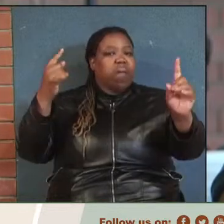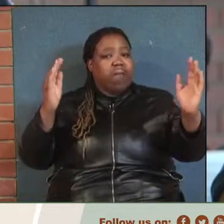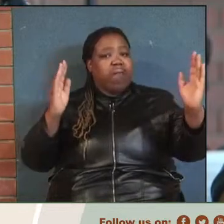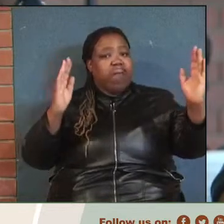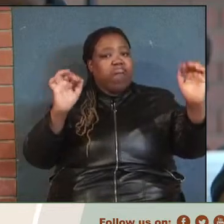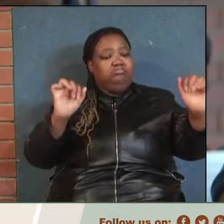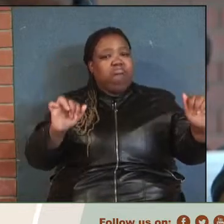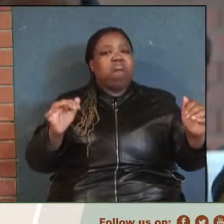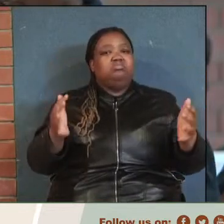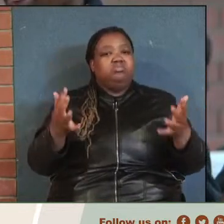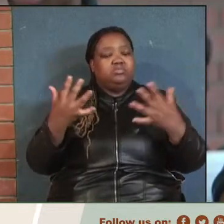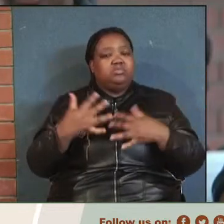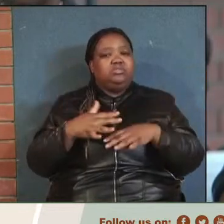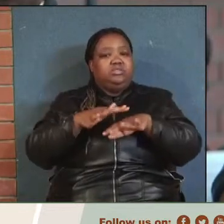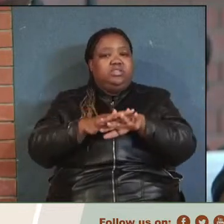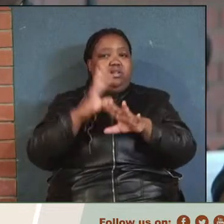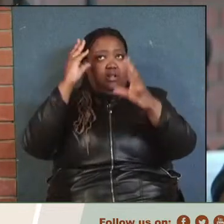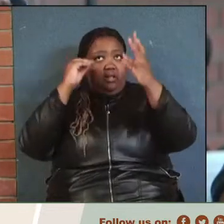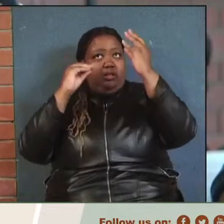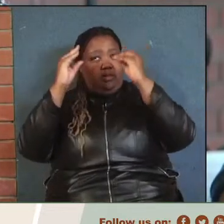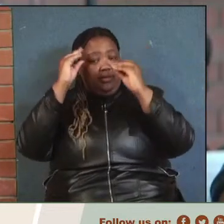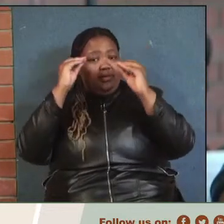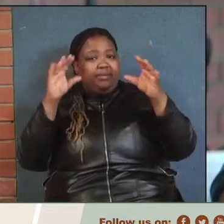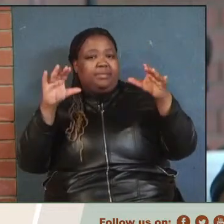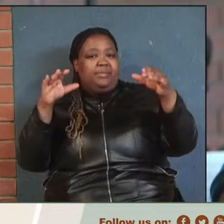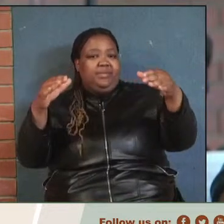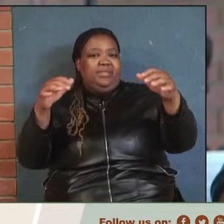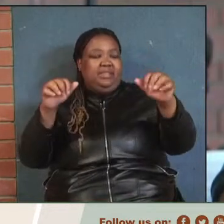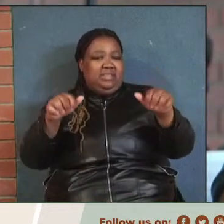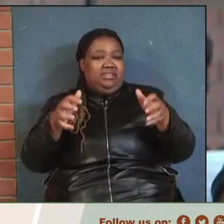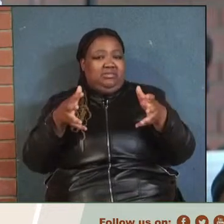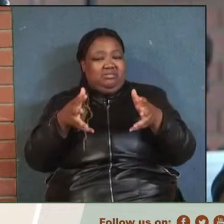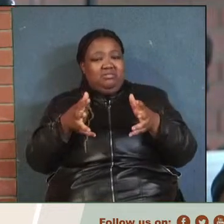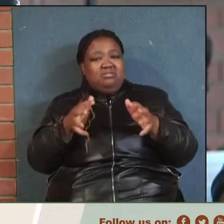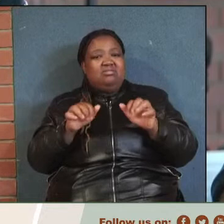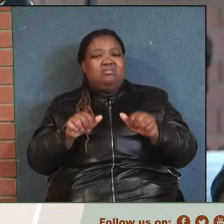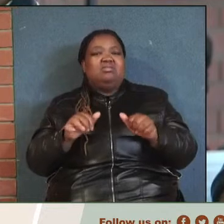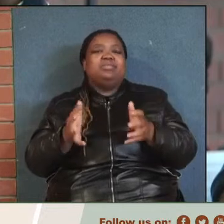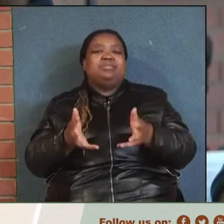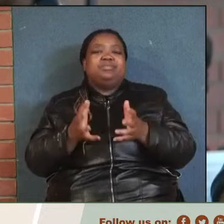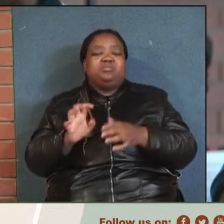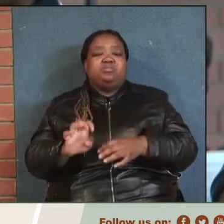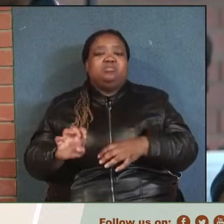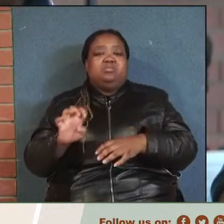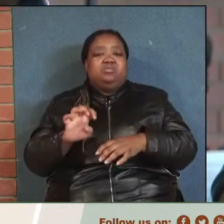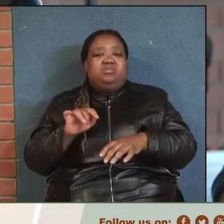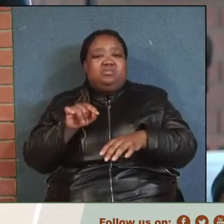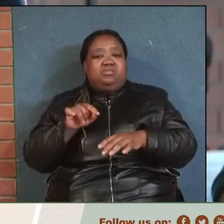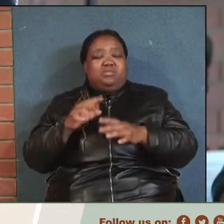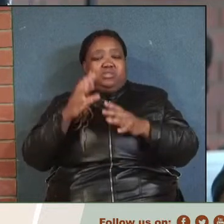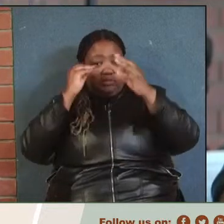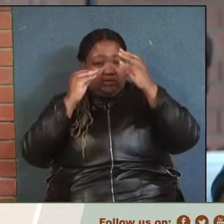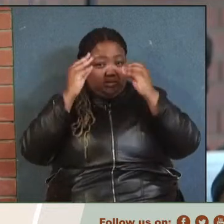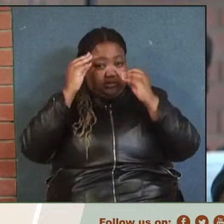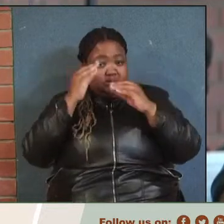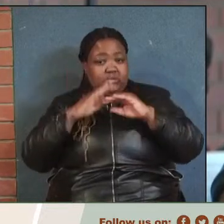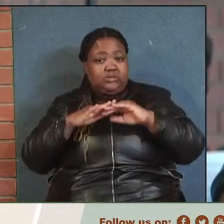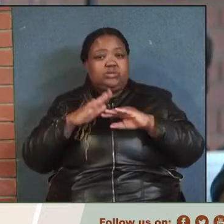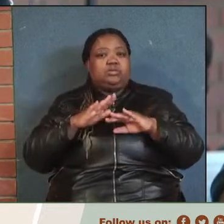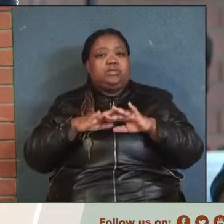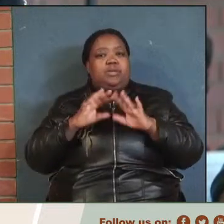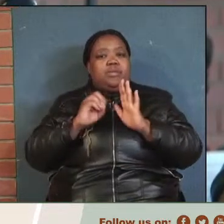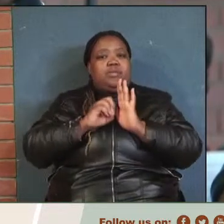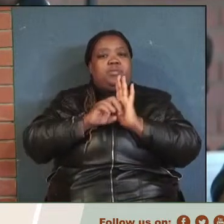aspiration is a learning classroom. This model builds on tech-enabled learning by employing more multimedia in lesson delivery